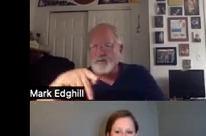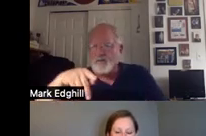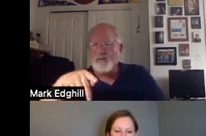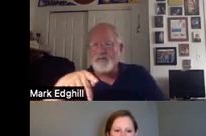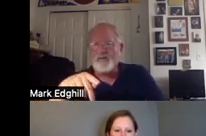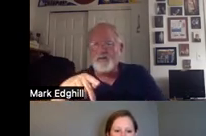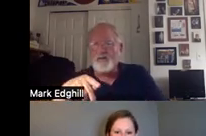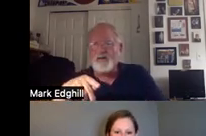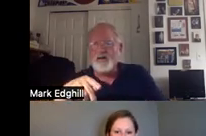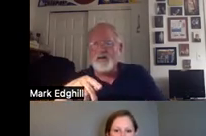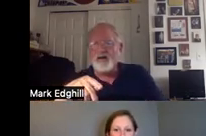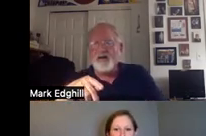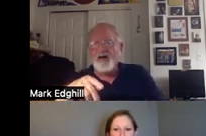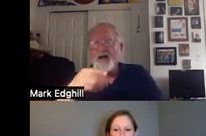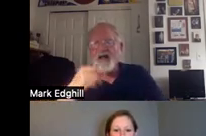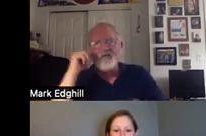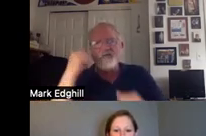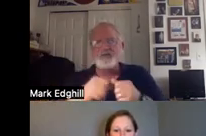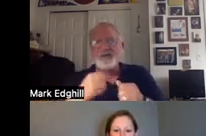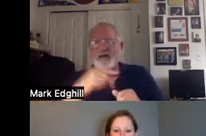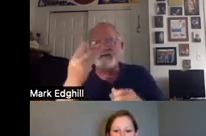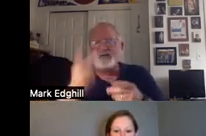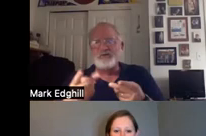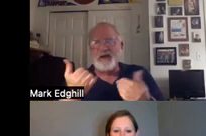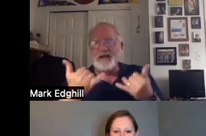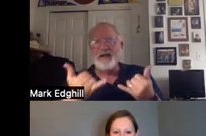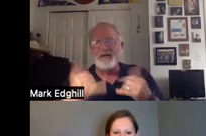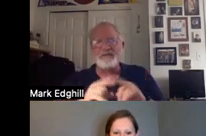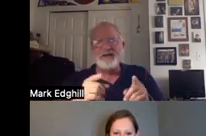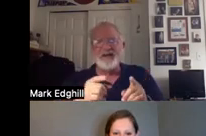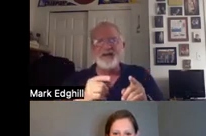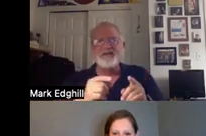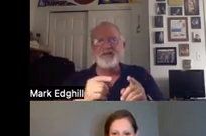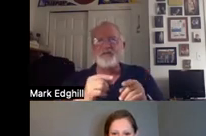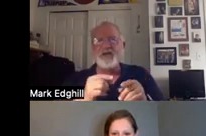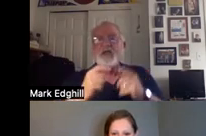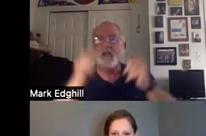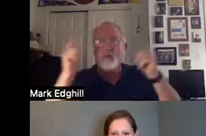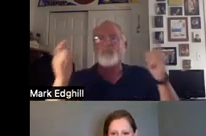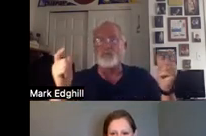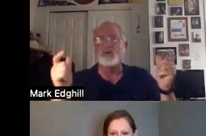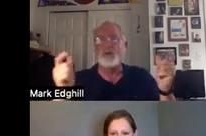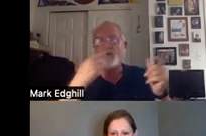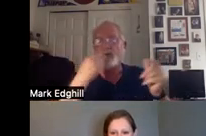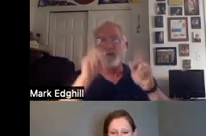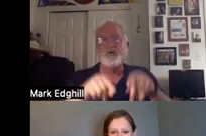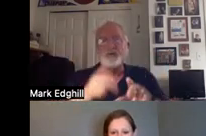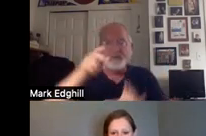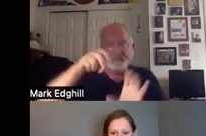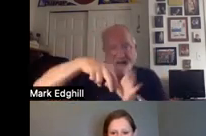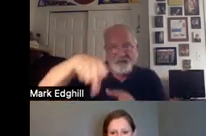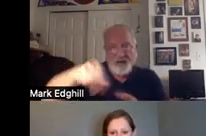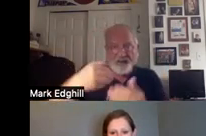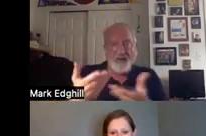fish. How many fish were left? And I can't remember the other two. And I can't remember the other two. It's huge. I mean, but it's